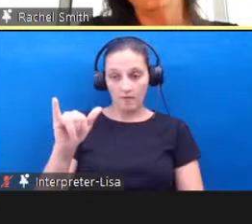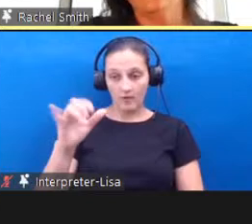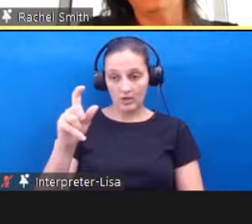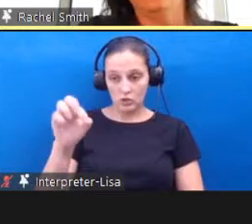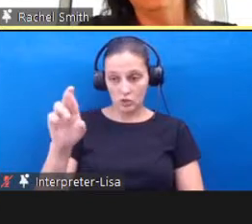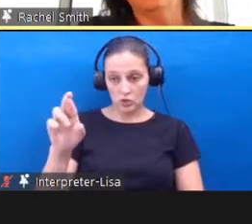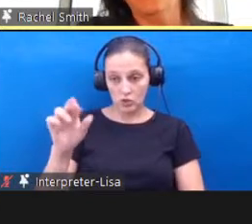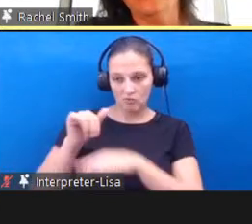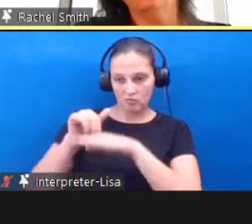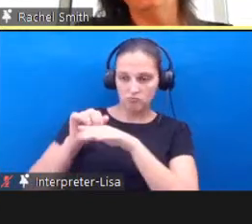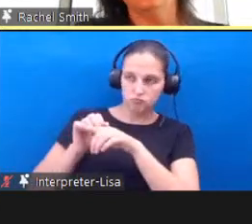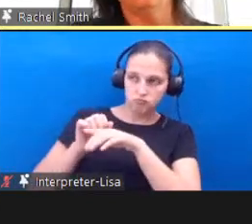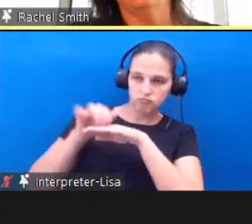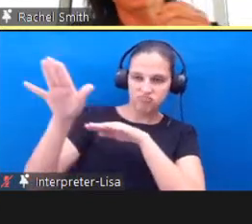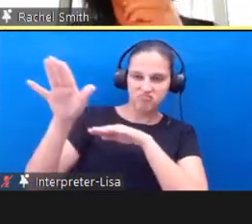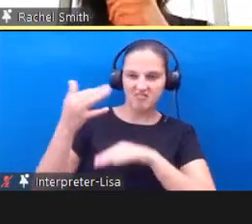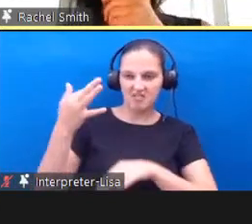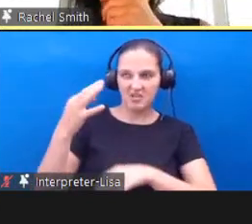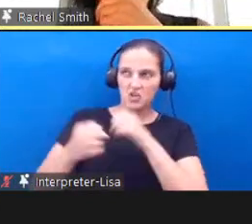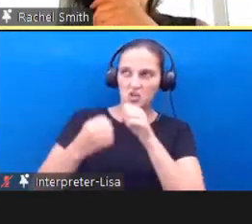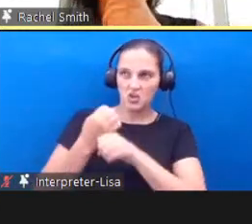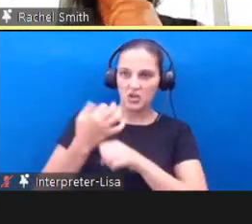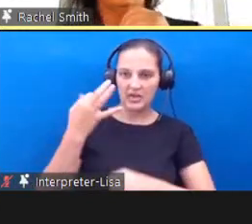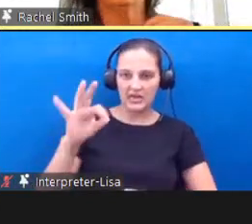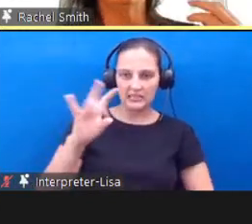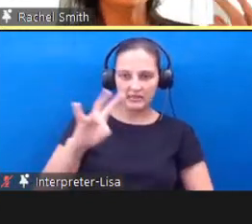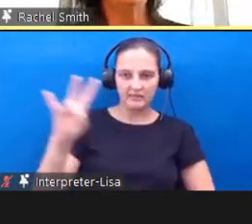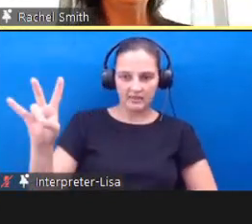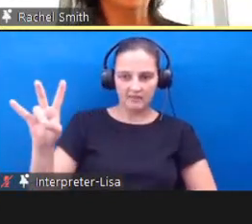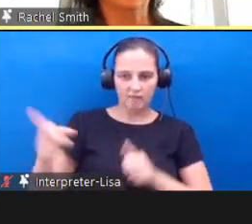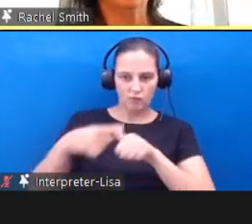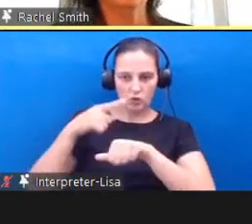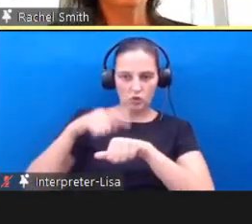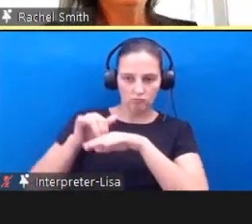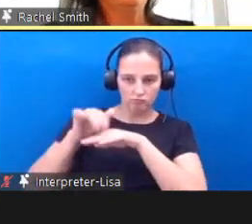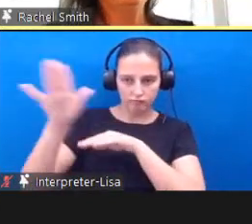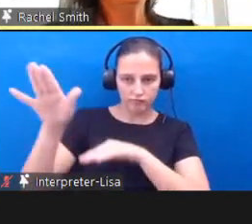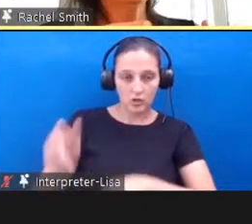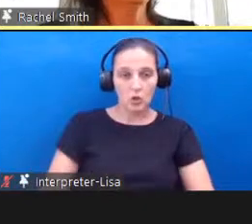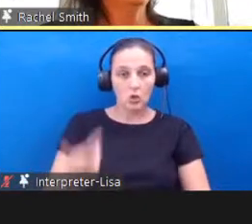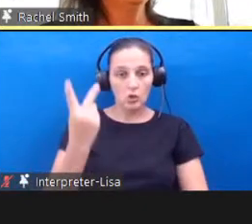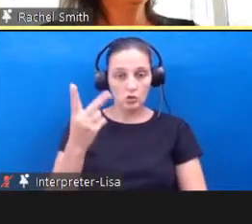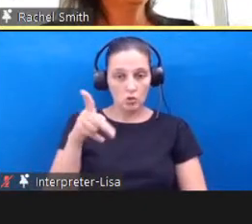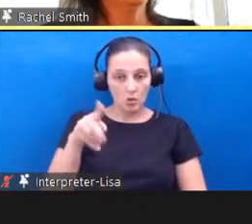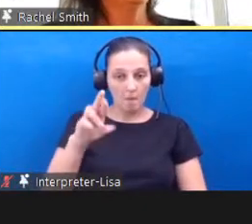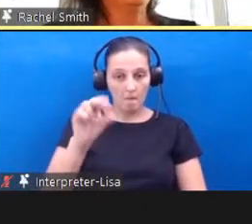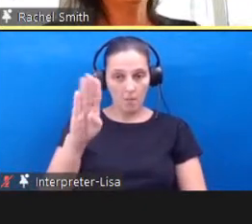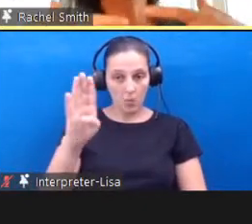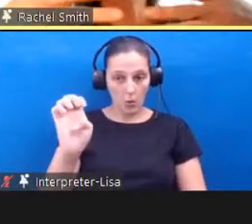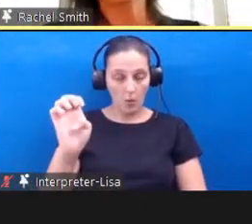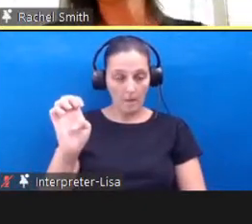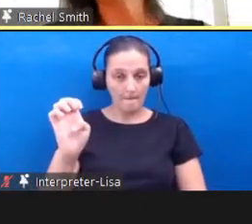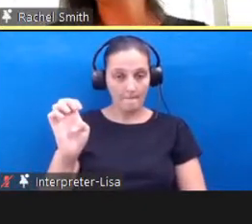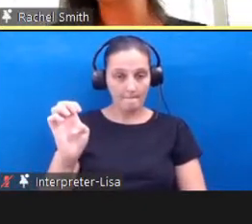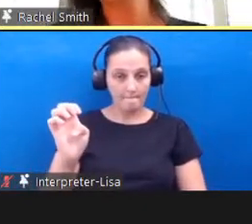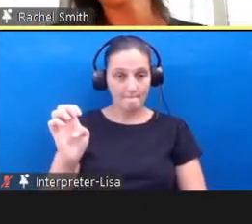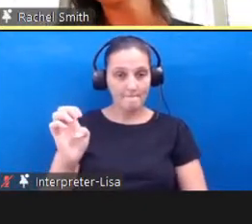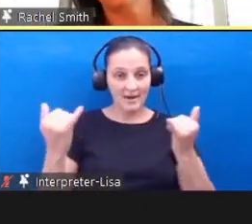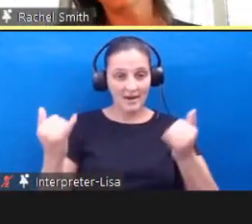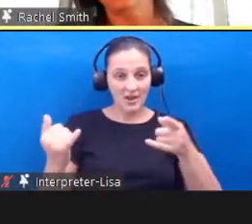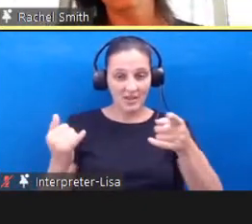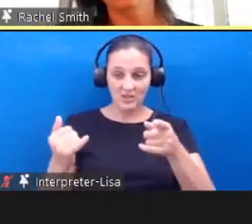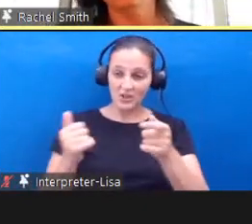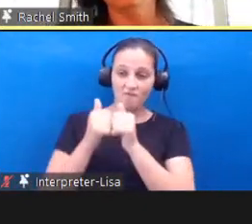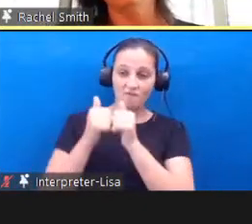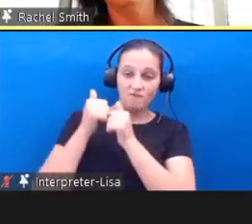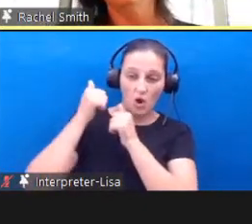in the 1970s, and 1977 was the first launch. And there are two probes, and it's now the farthest we've ever